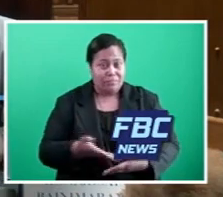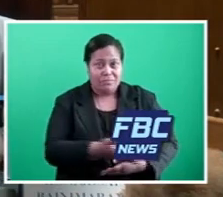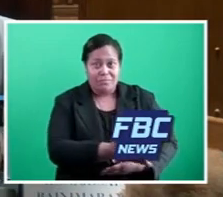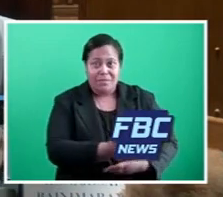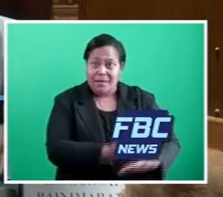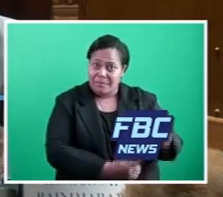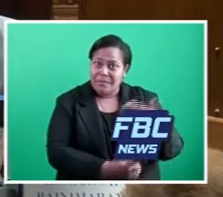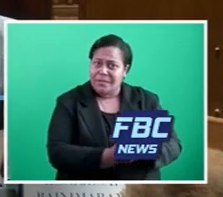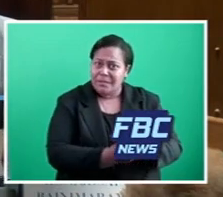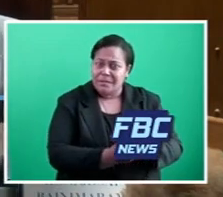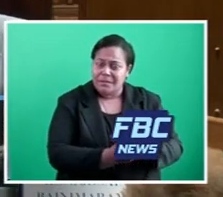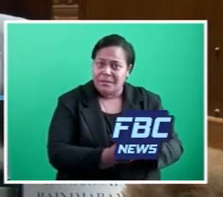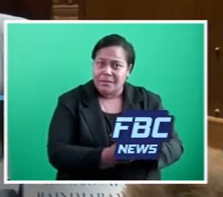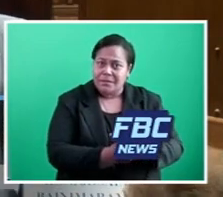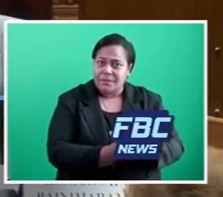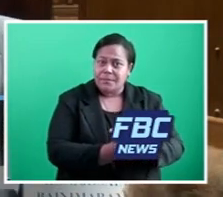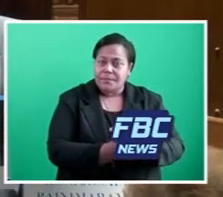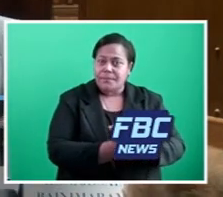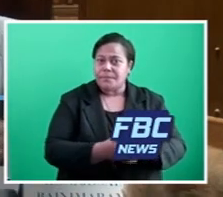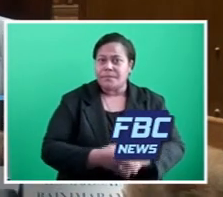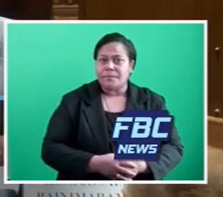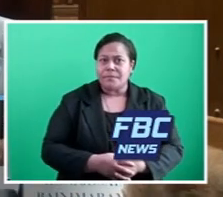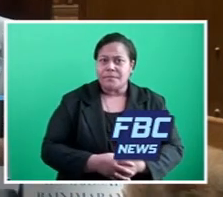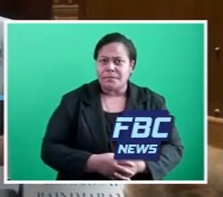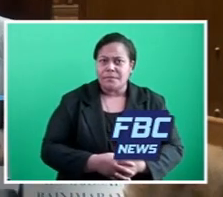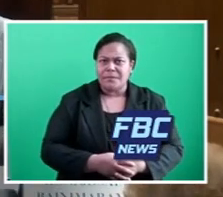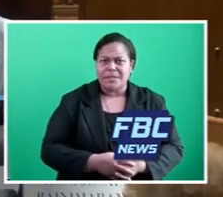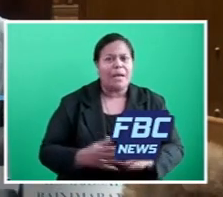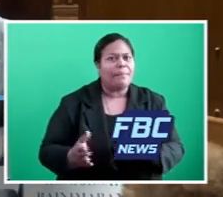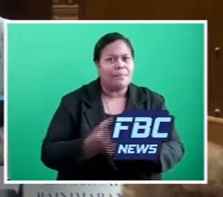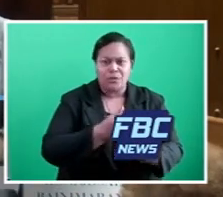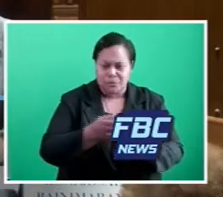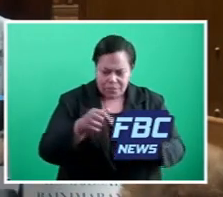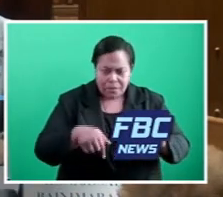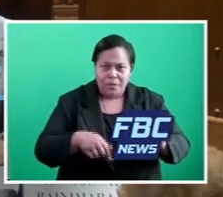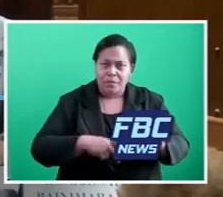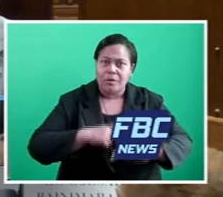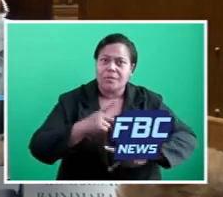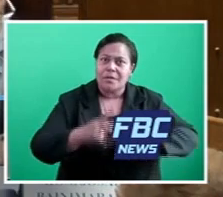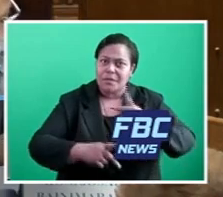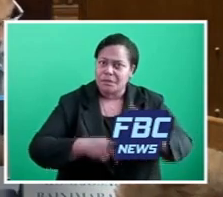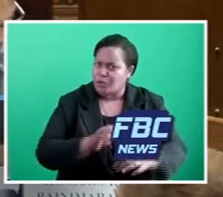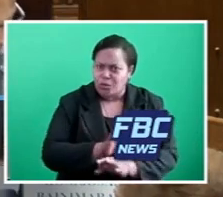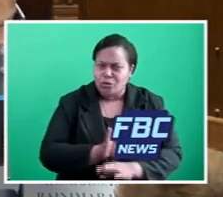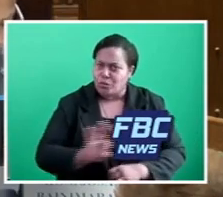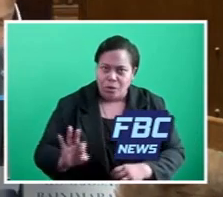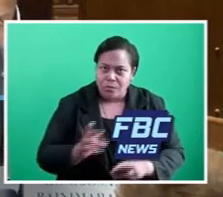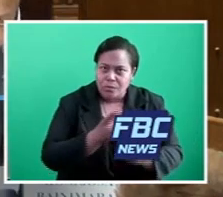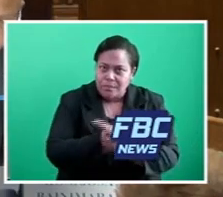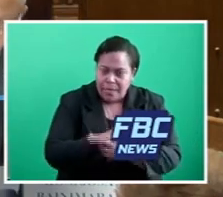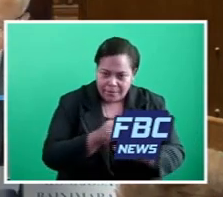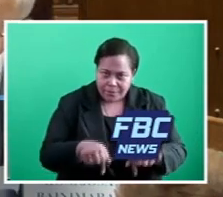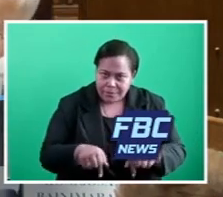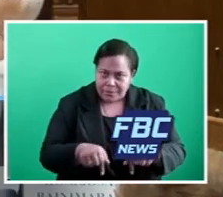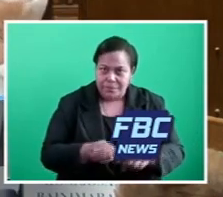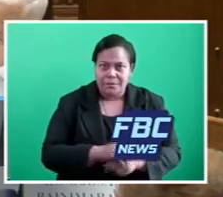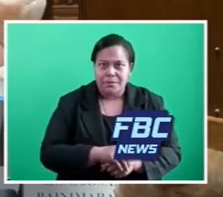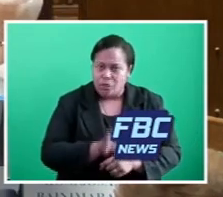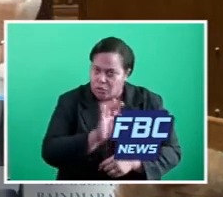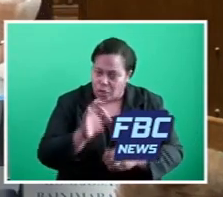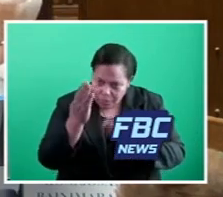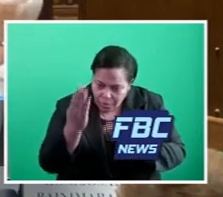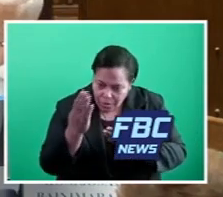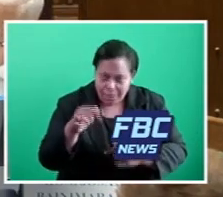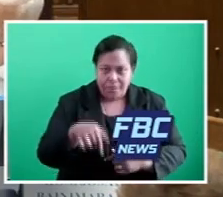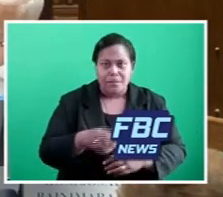tantamount to enormous, not just abuse of the process, but enormous disrespect and dishonor to your office